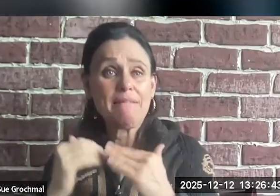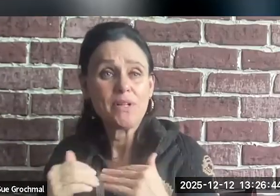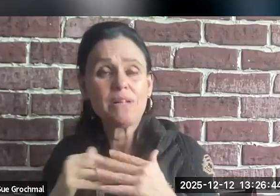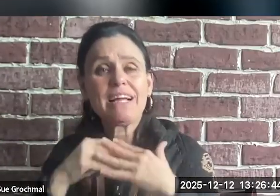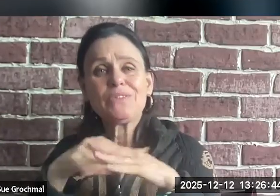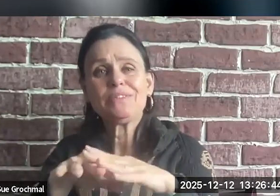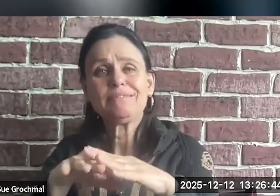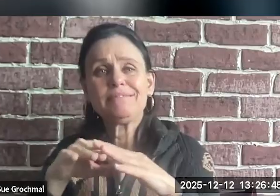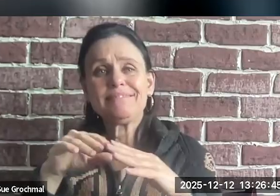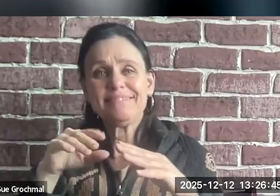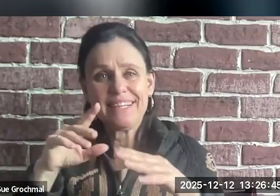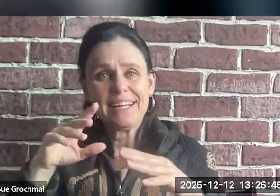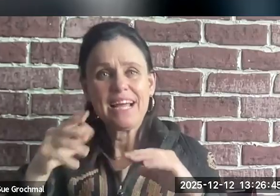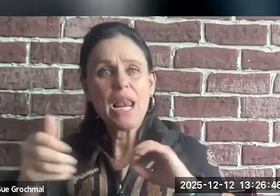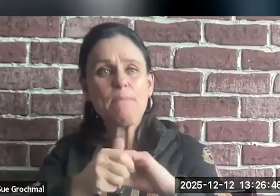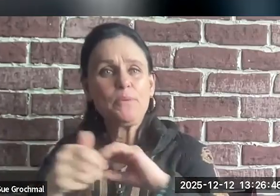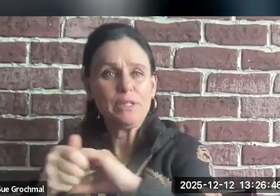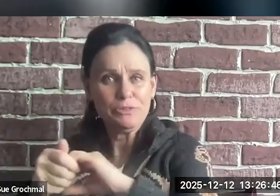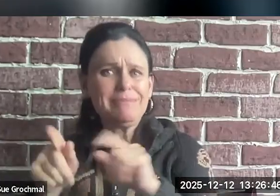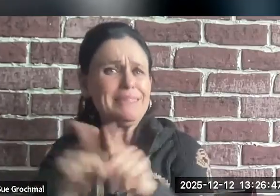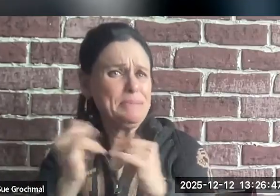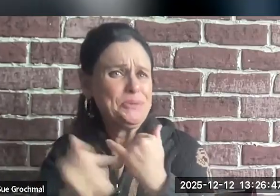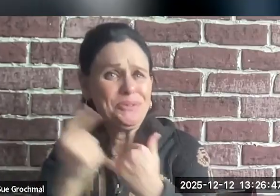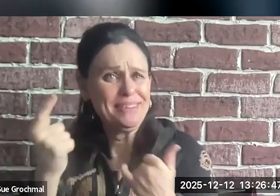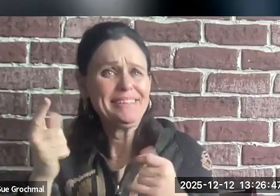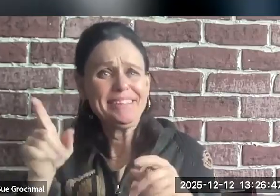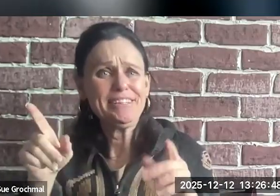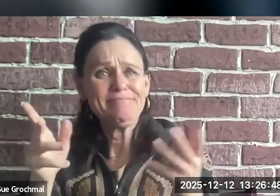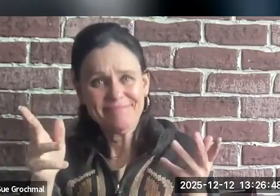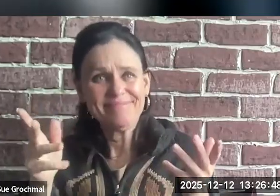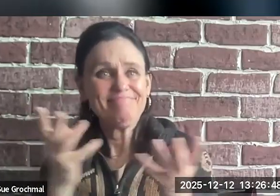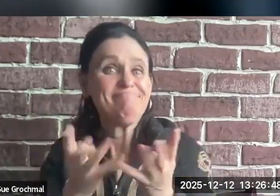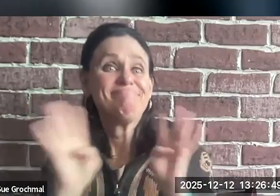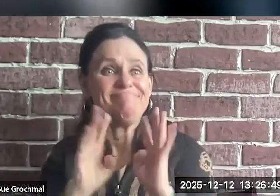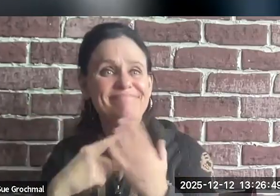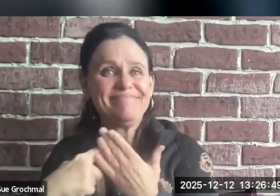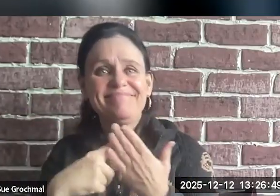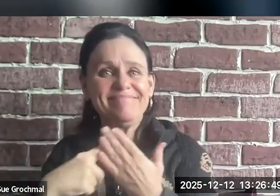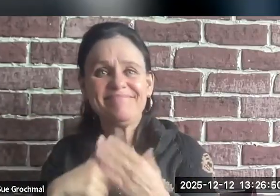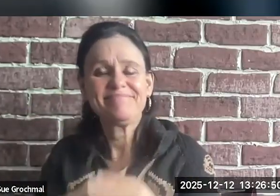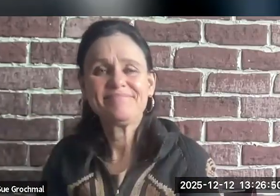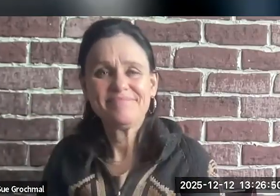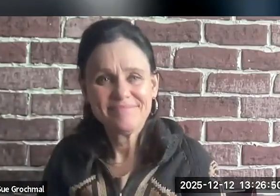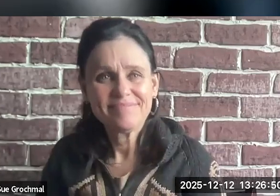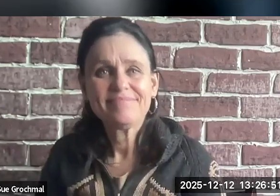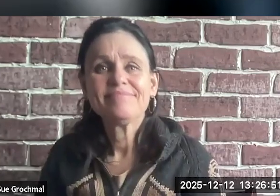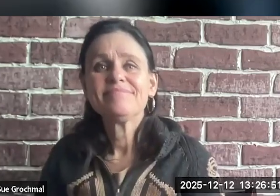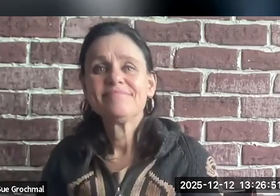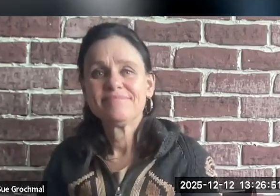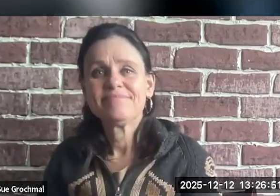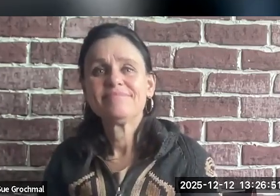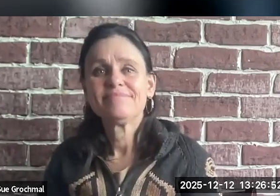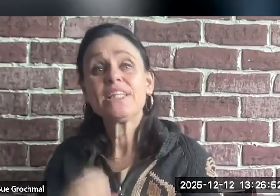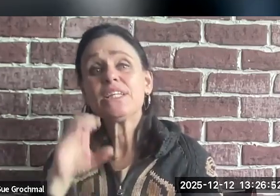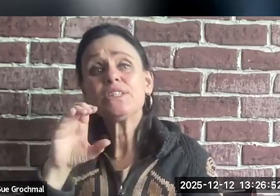interdisciplinary collaboration, as we're doing today. Emergency management at large is a massive sector, and it's primarily shaped around